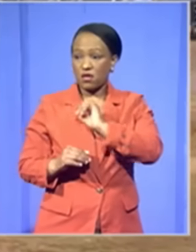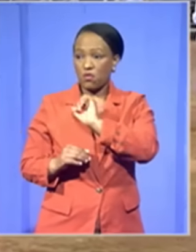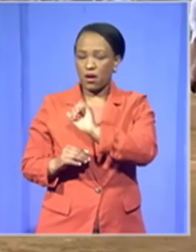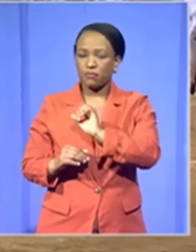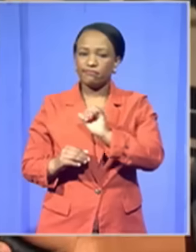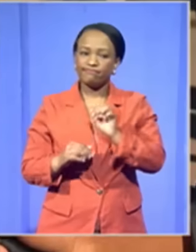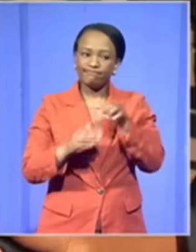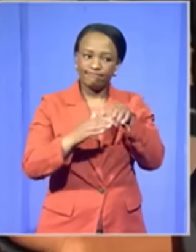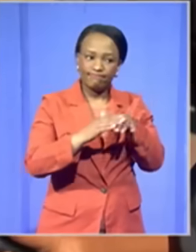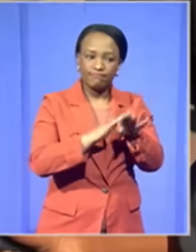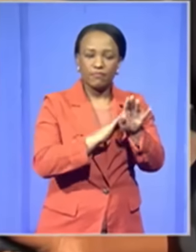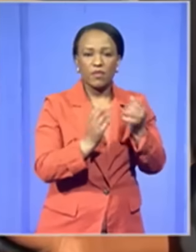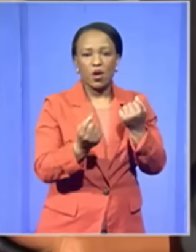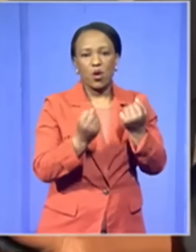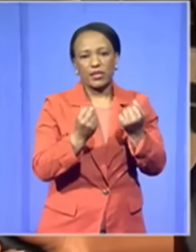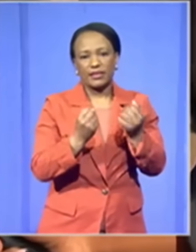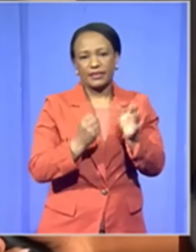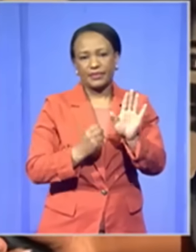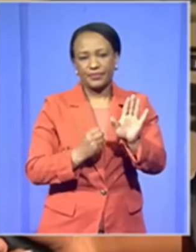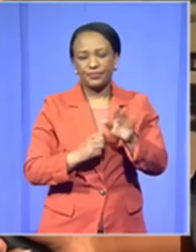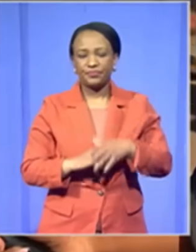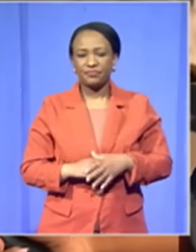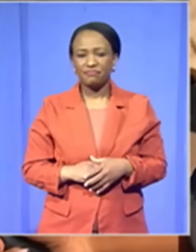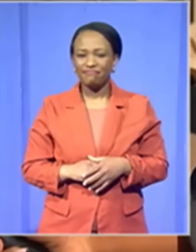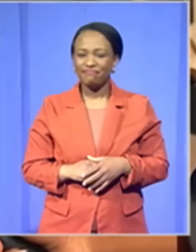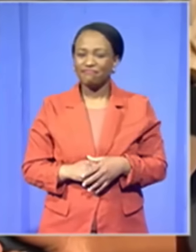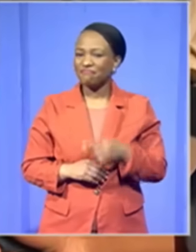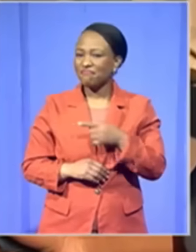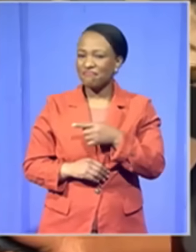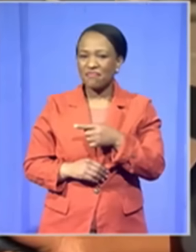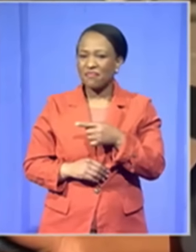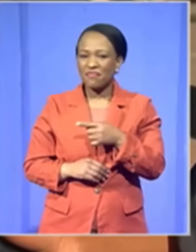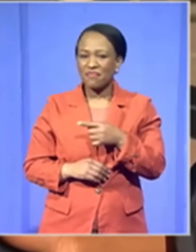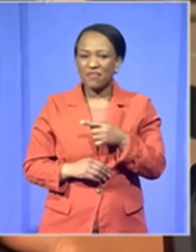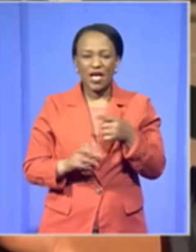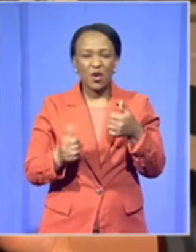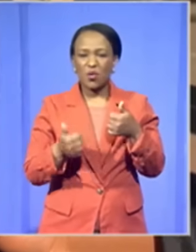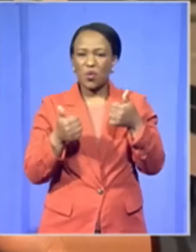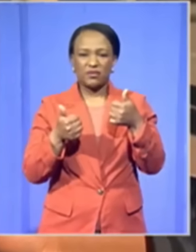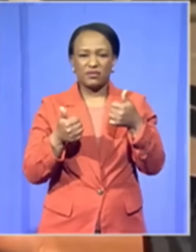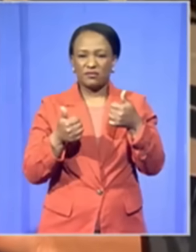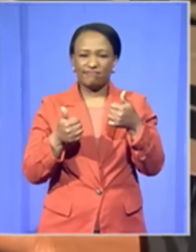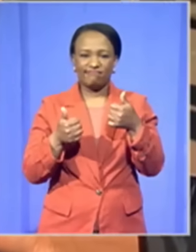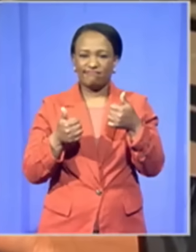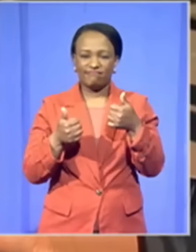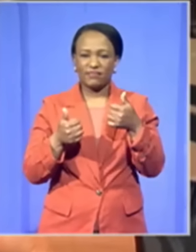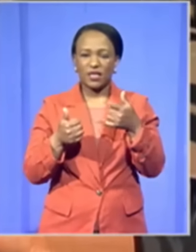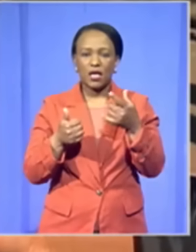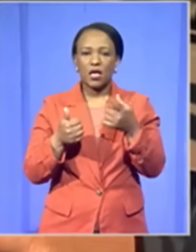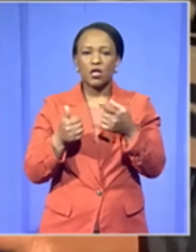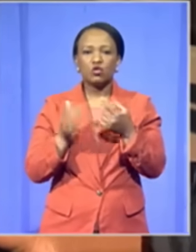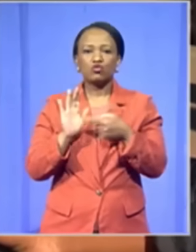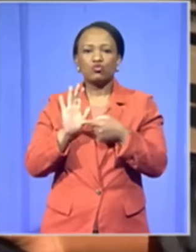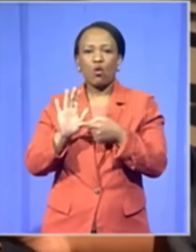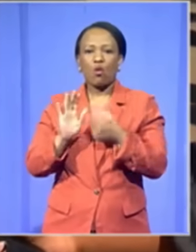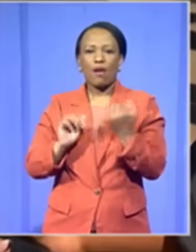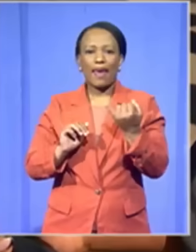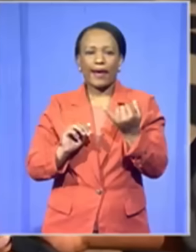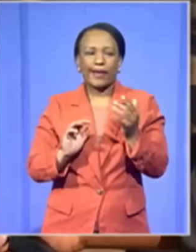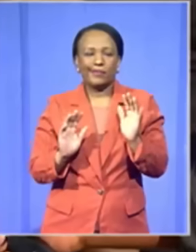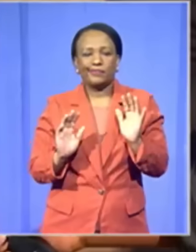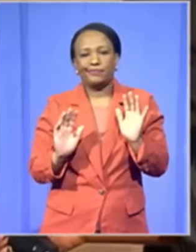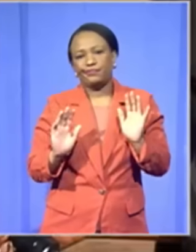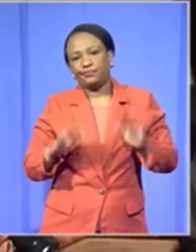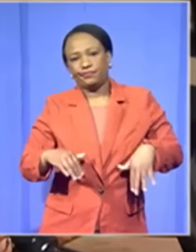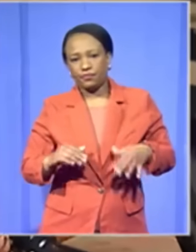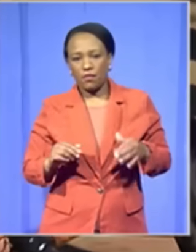it definitely is not a good look. It almost sends a message that it's a norm, that this happens all